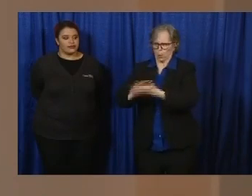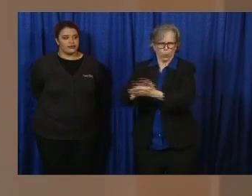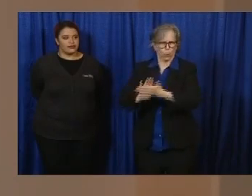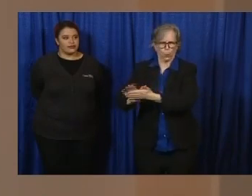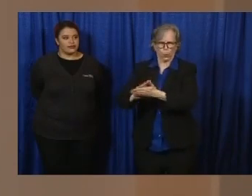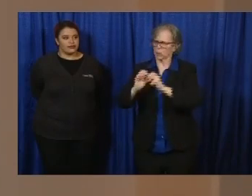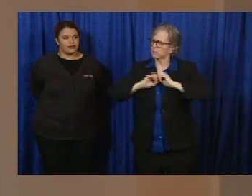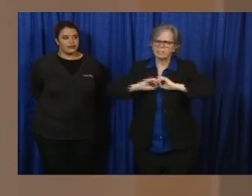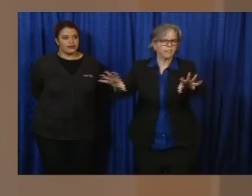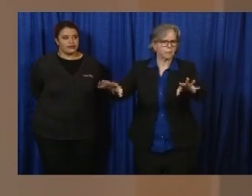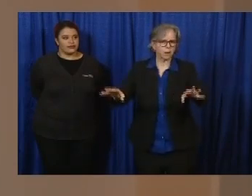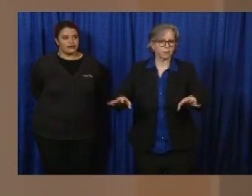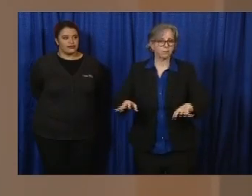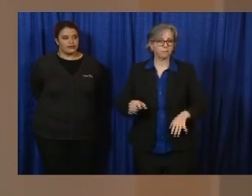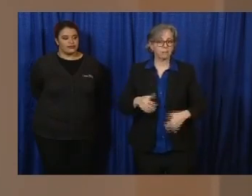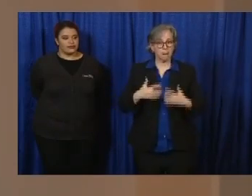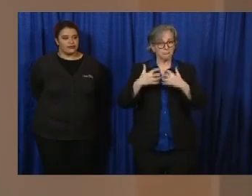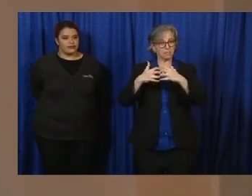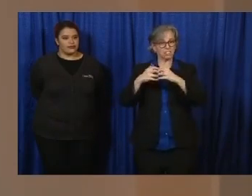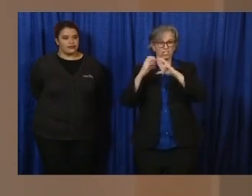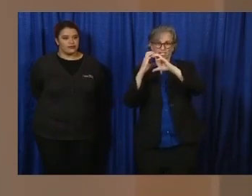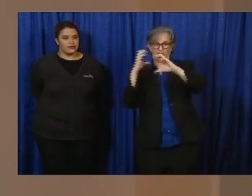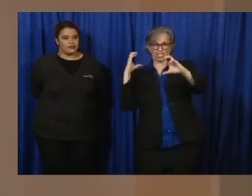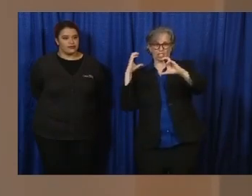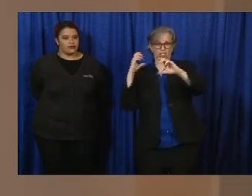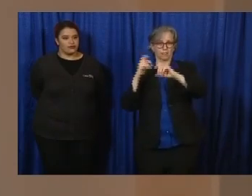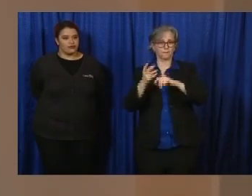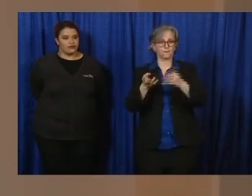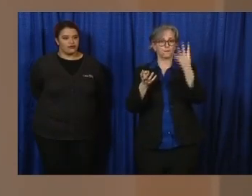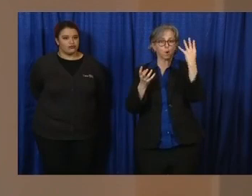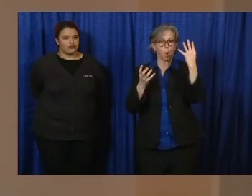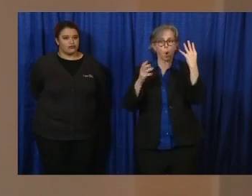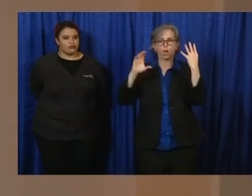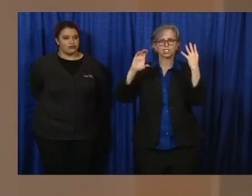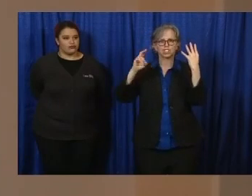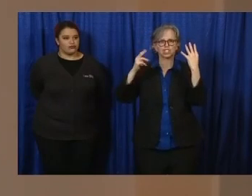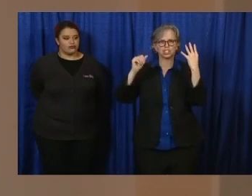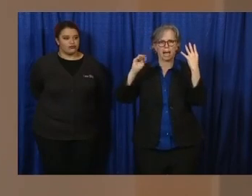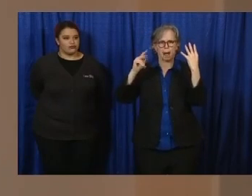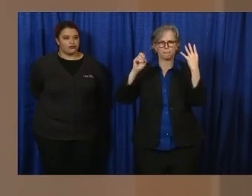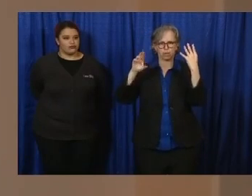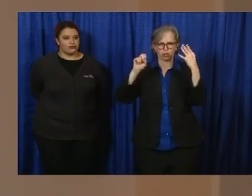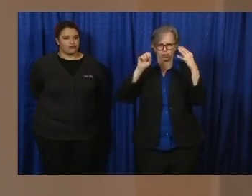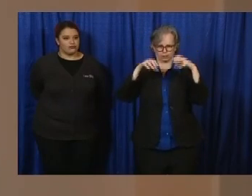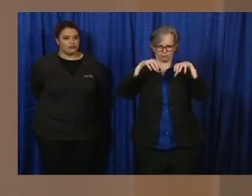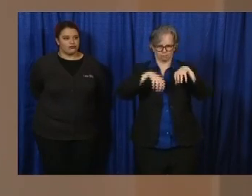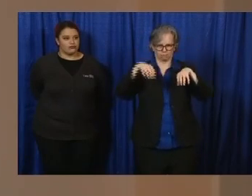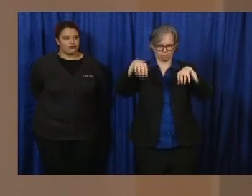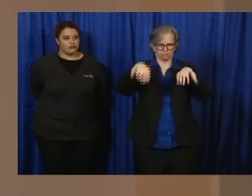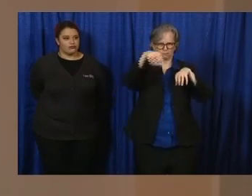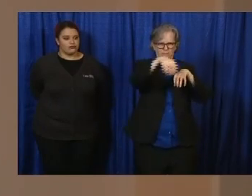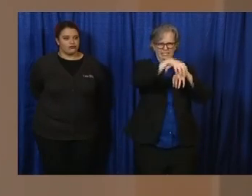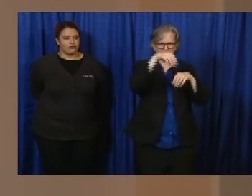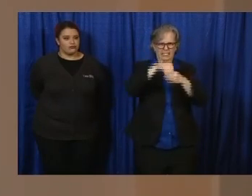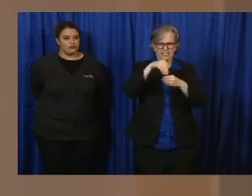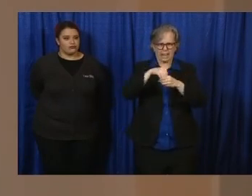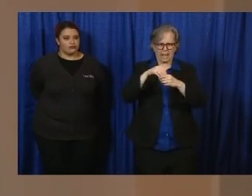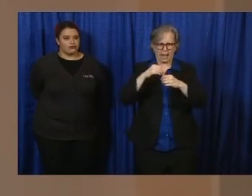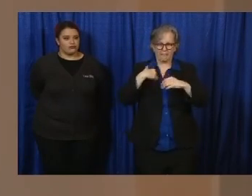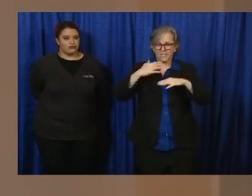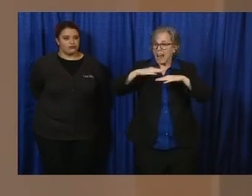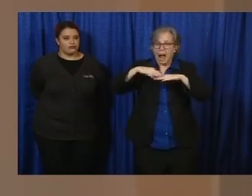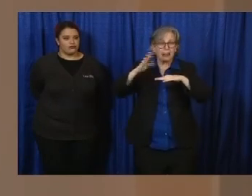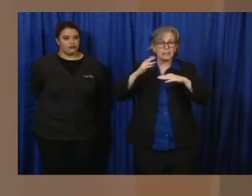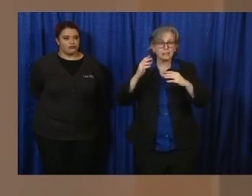machines work, that there are 4 chambers in each machine. They can run at least 10,000 in